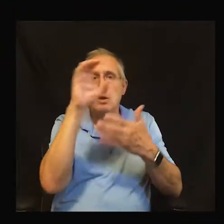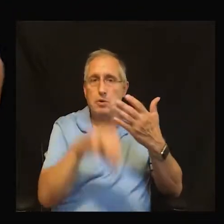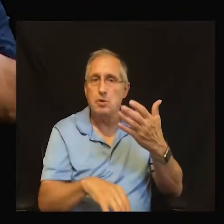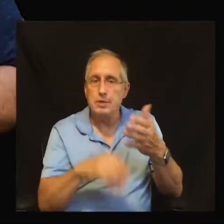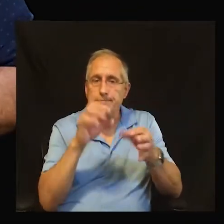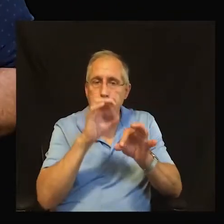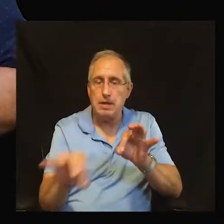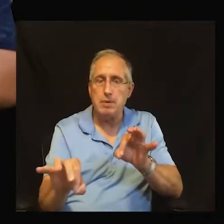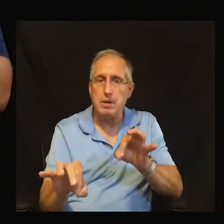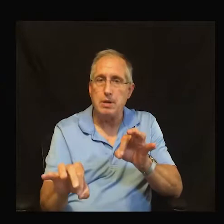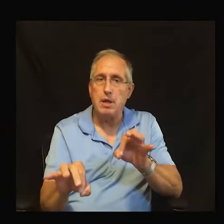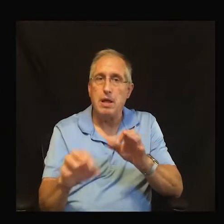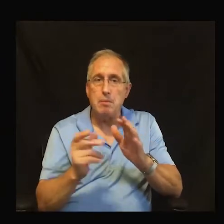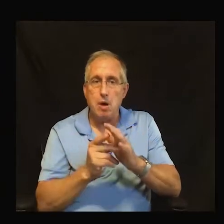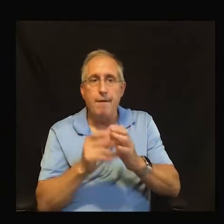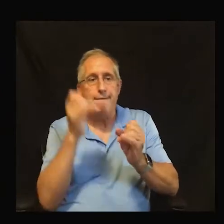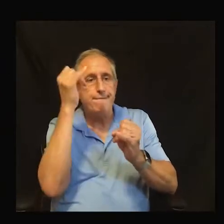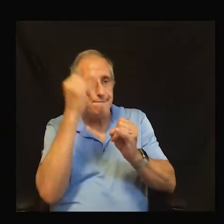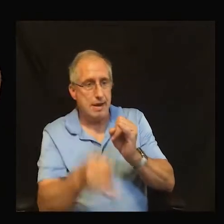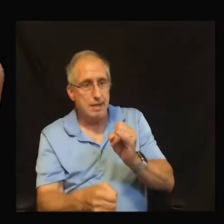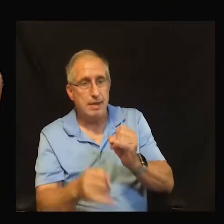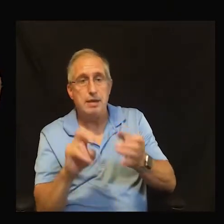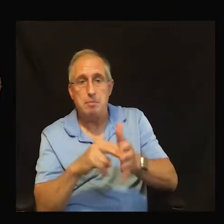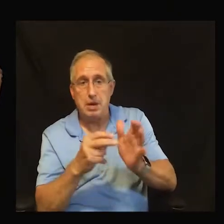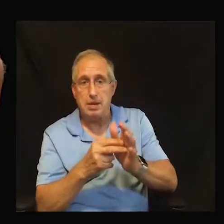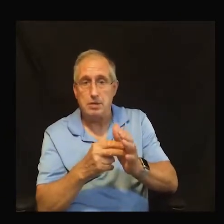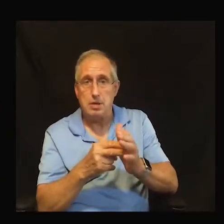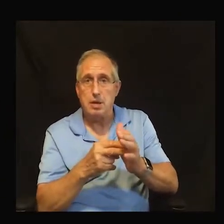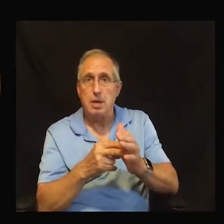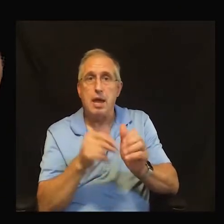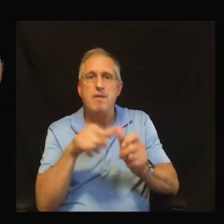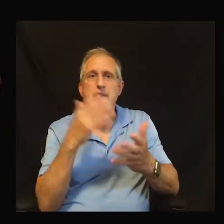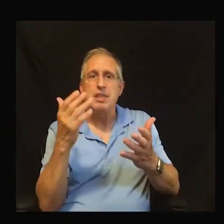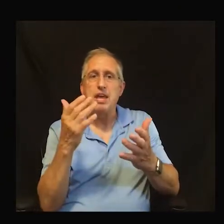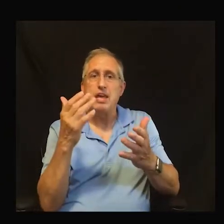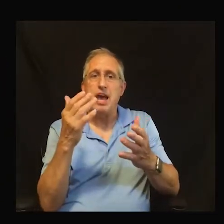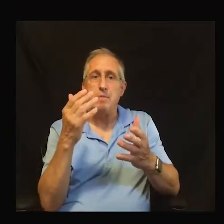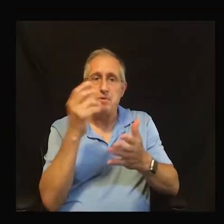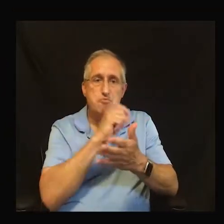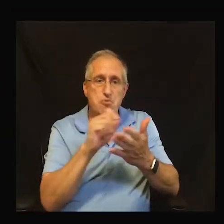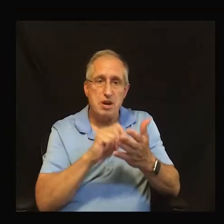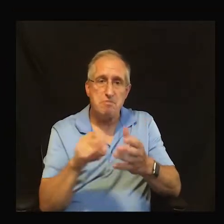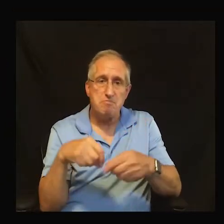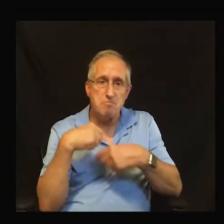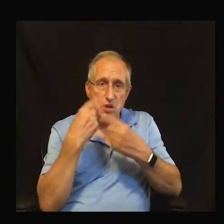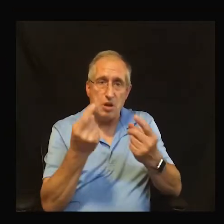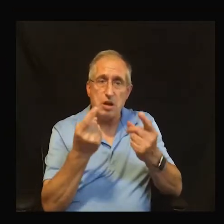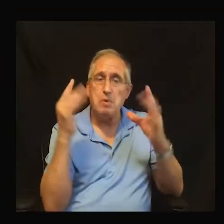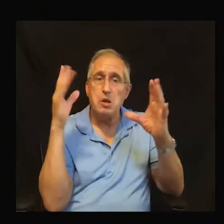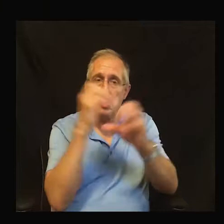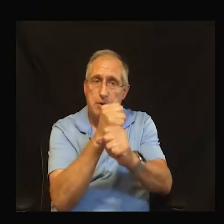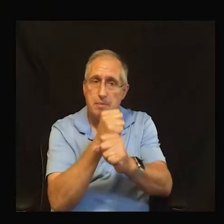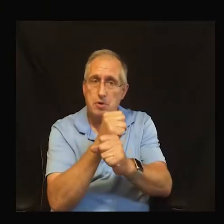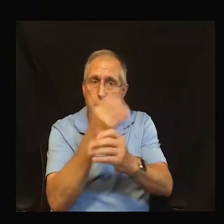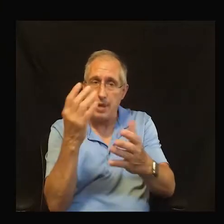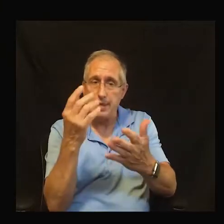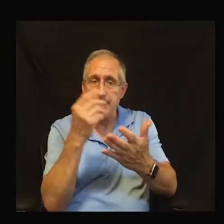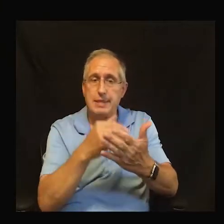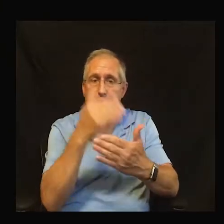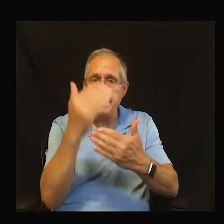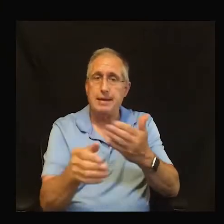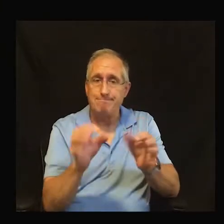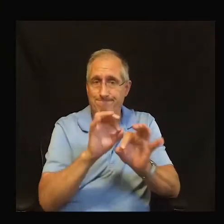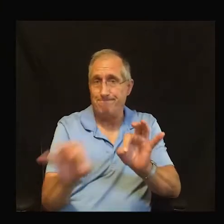statement. It's like Paul was saying this, finally, meaning Paul's saying everything I've been writing can be summed up in this next